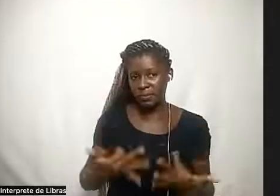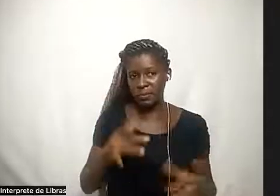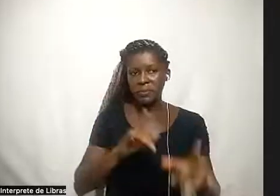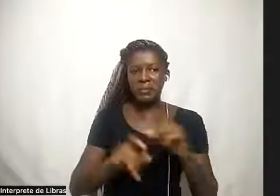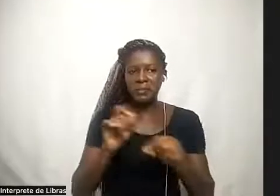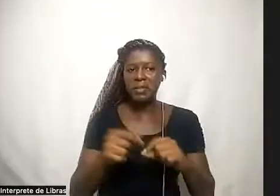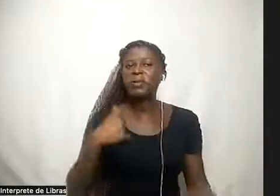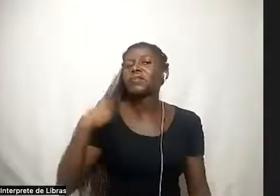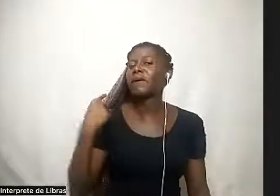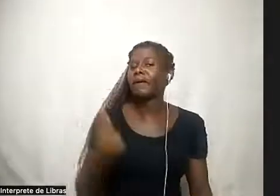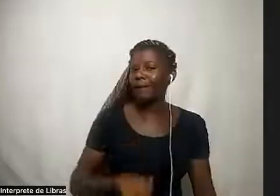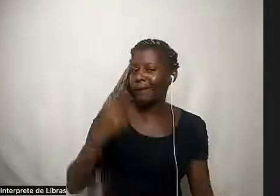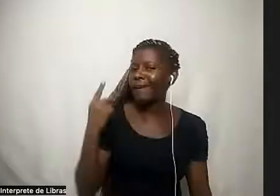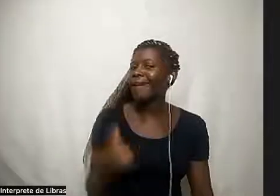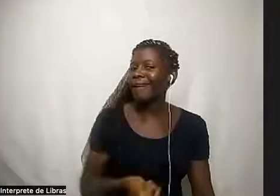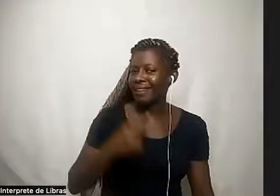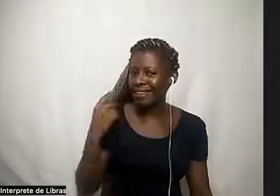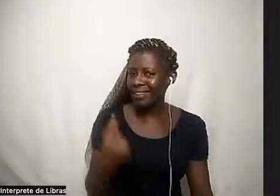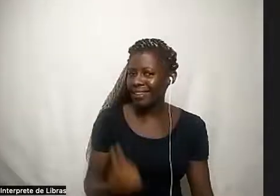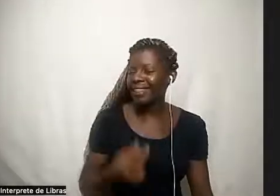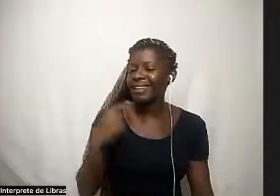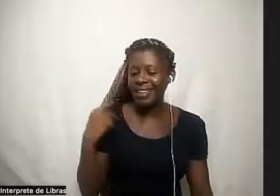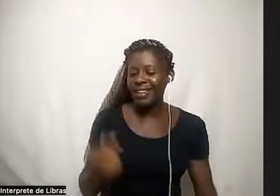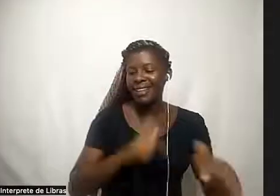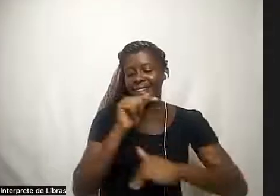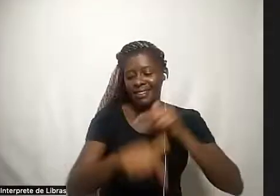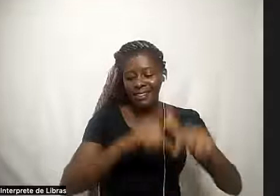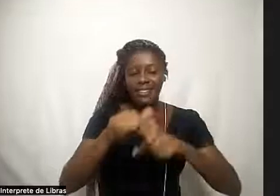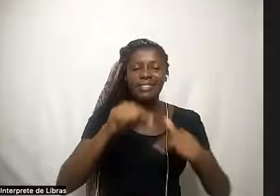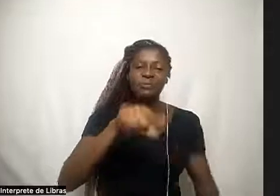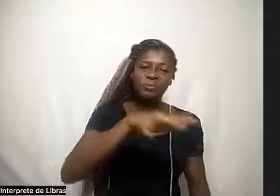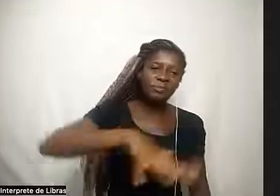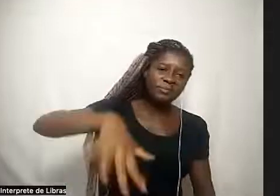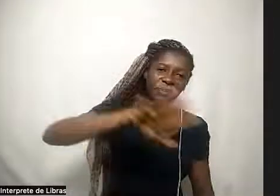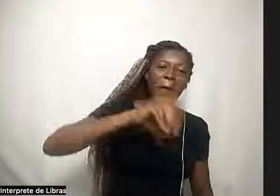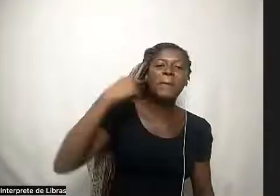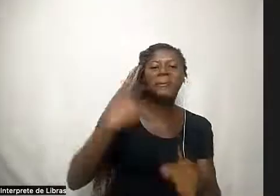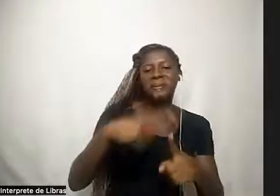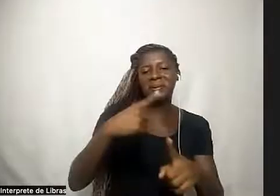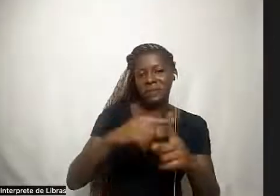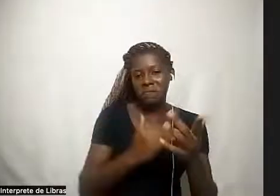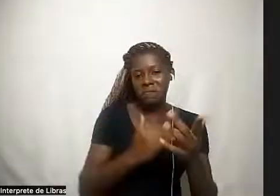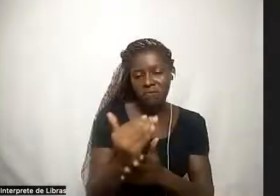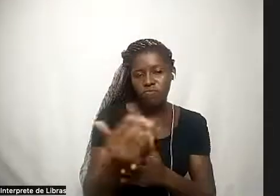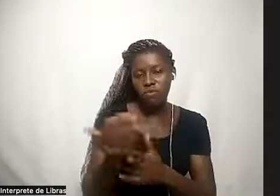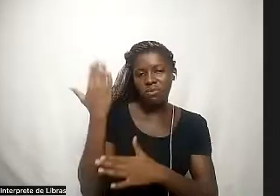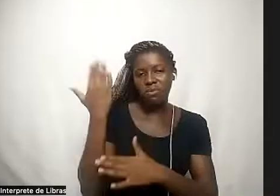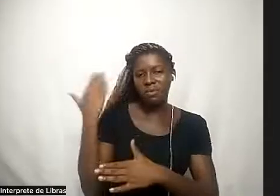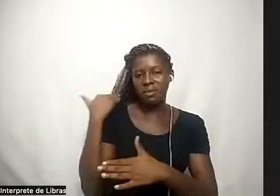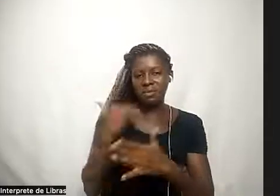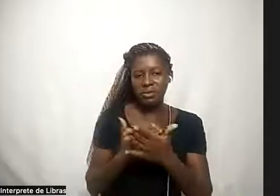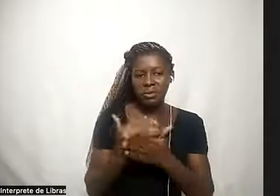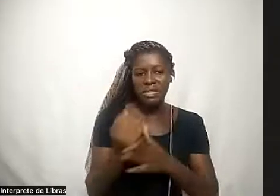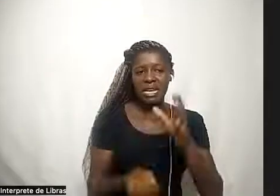The Spanish speaker colleagues call me the grandmother of the albatrosses because we have been working